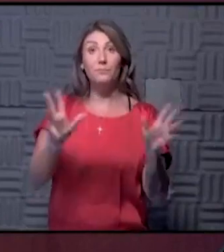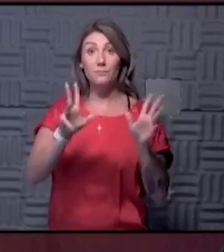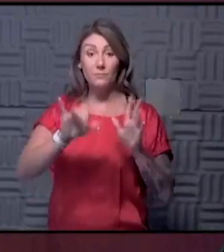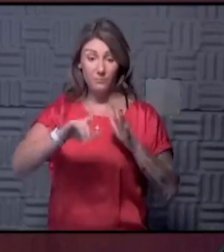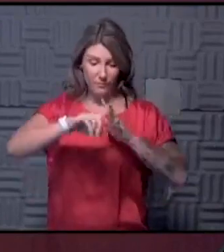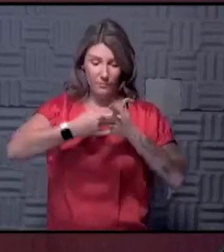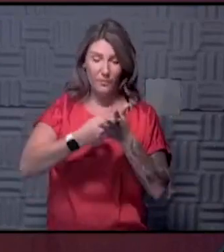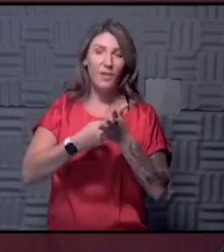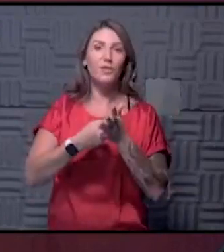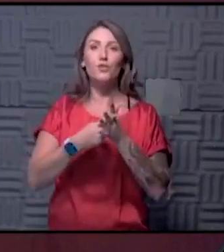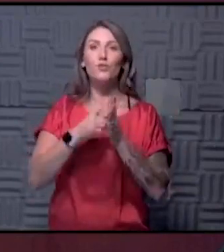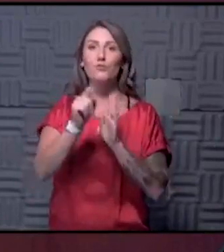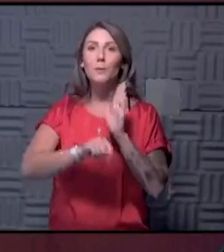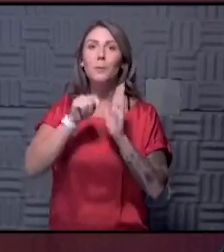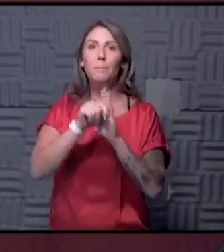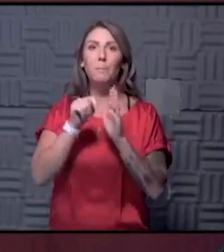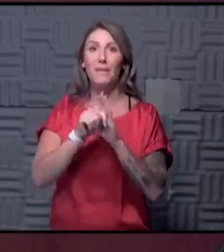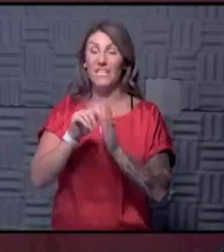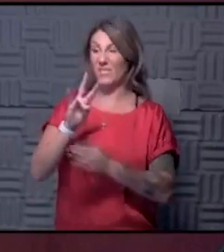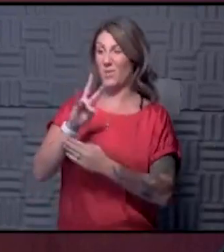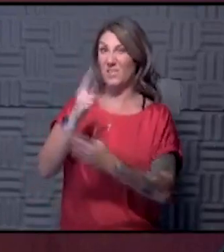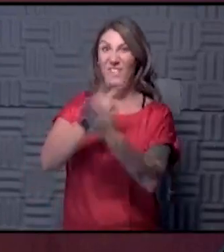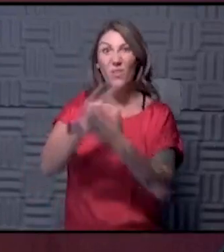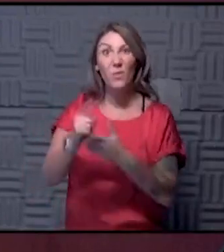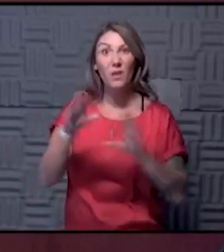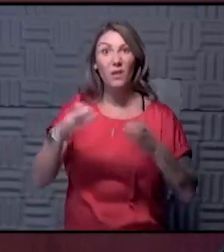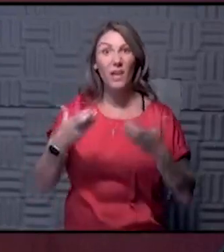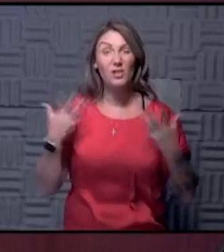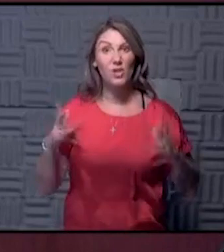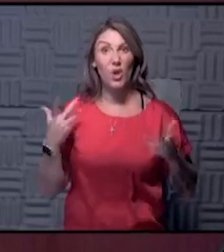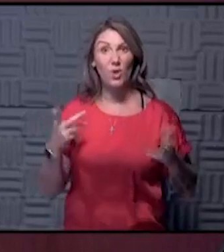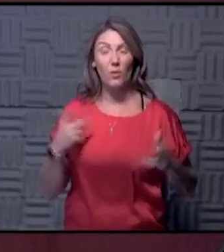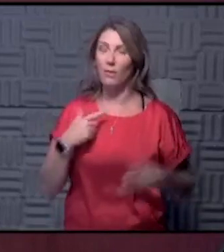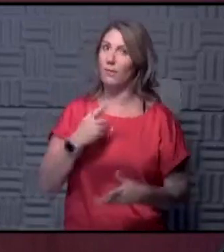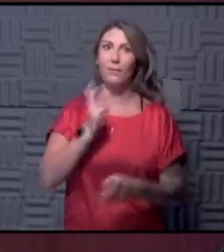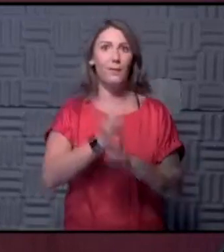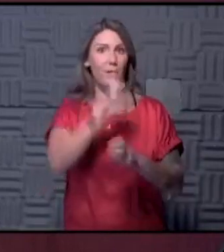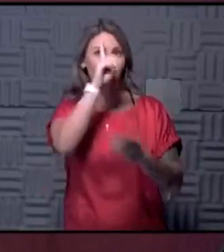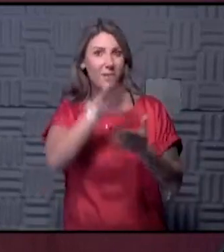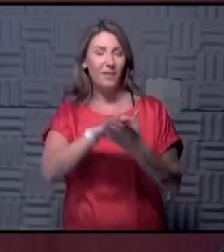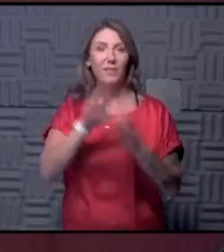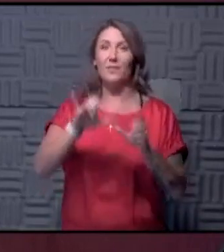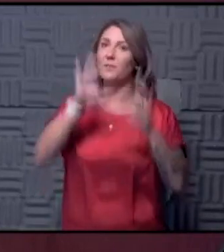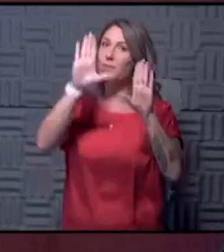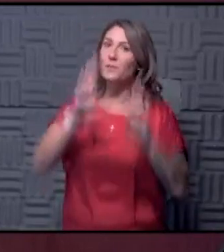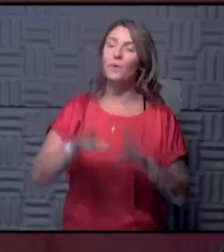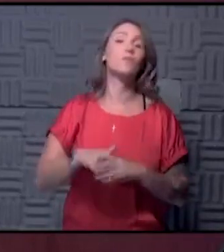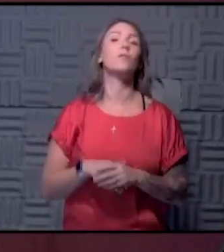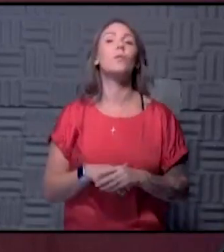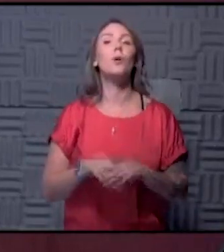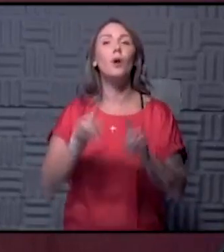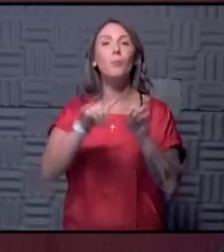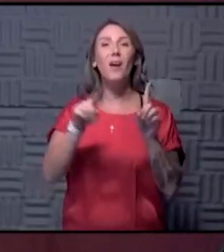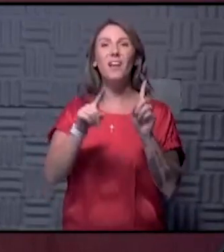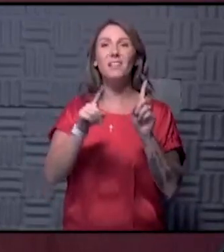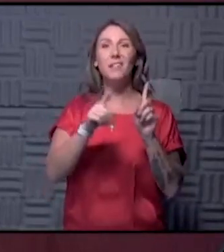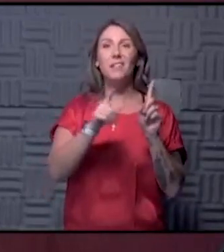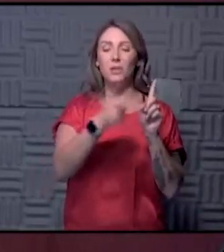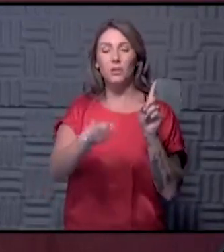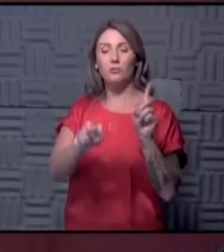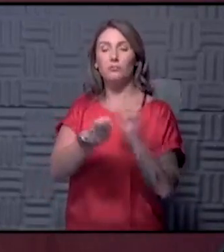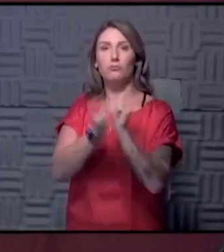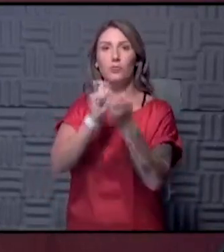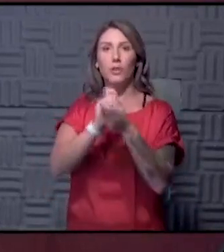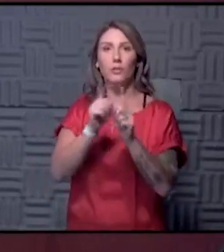We actually started our 7th week of classes, which is hard to believe already, which is great. But we've made that shift now from